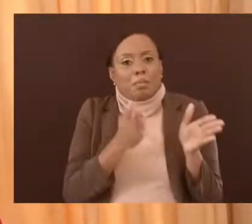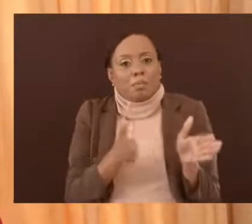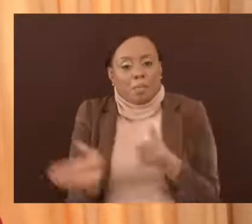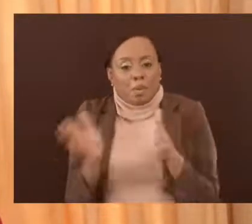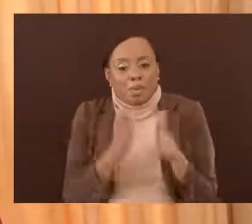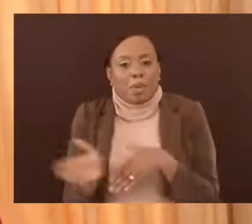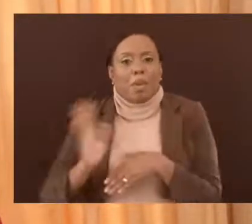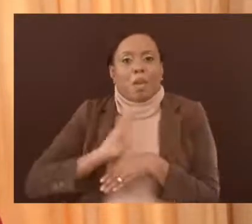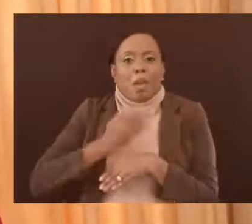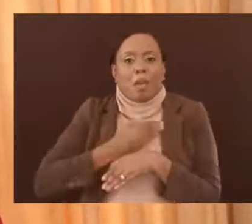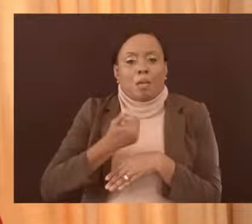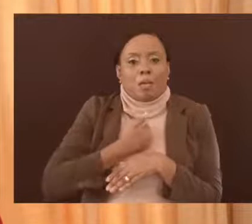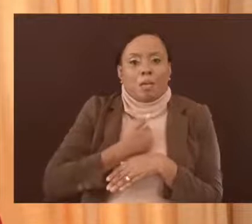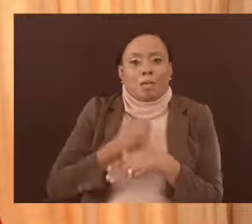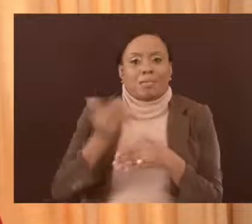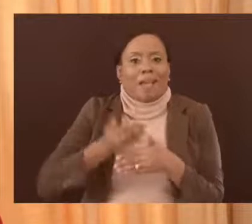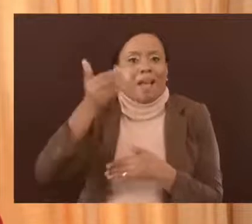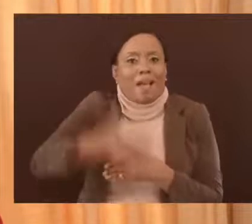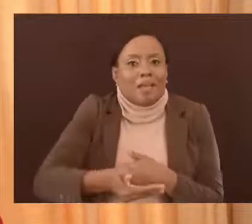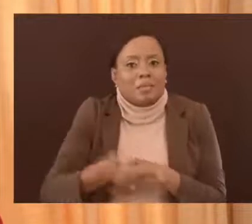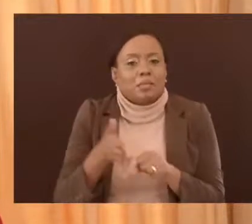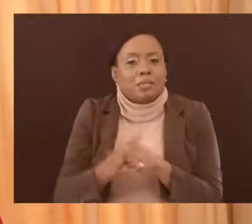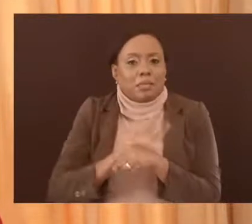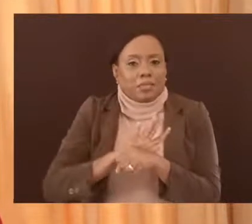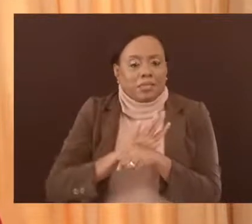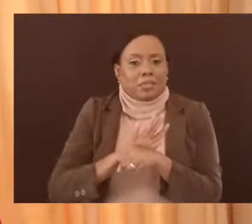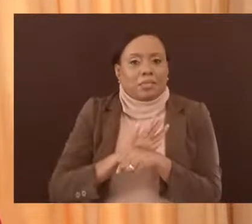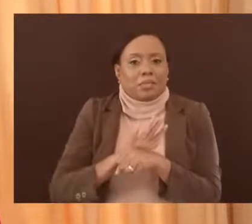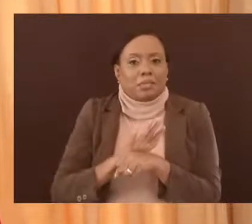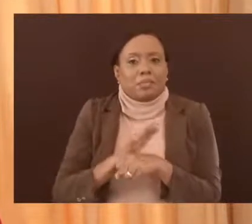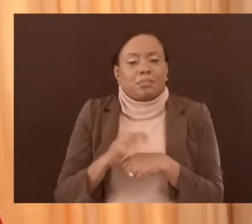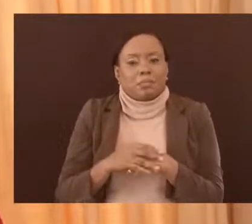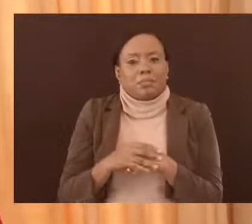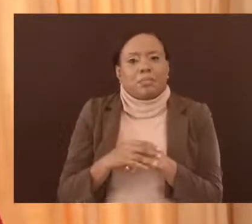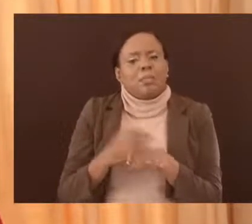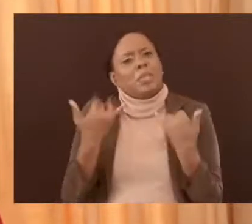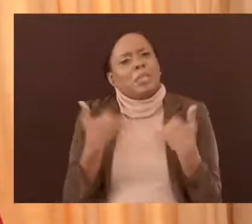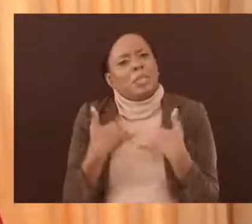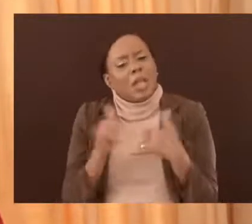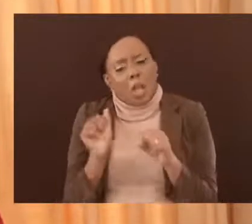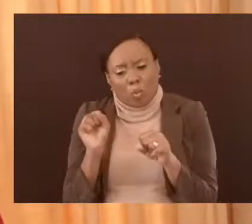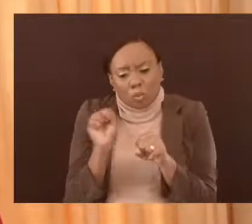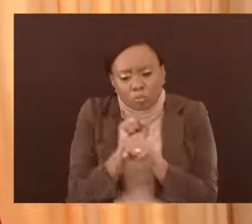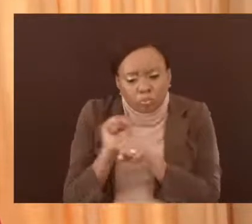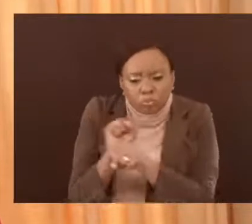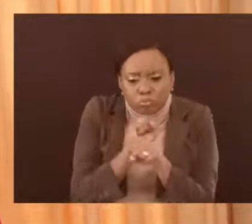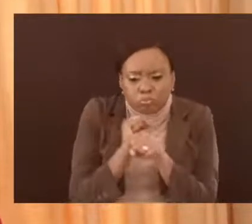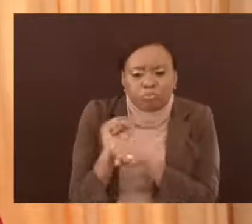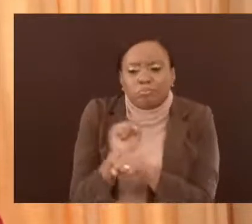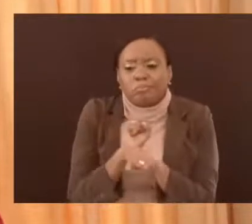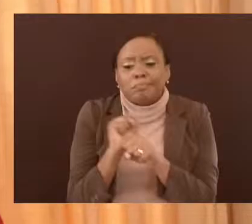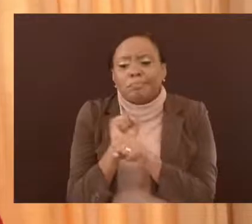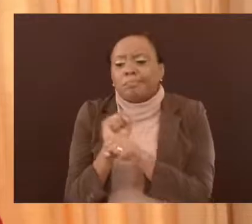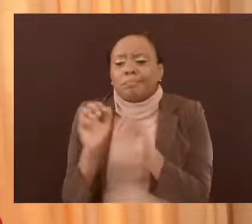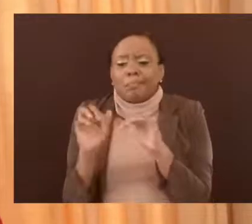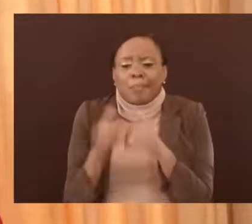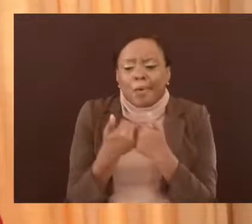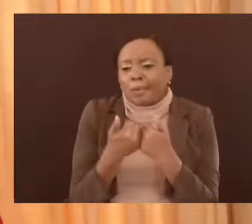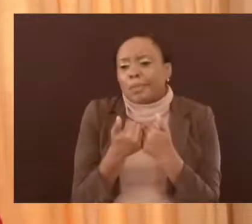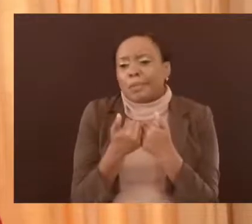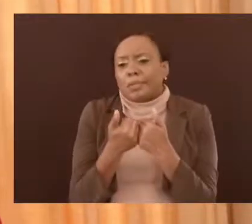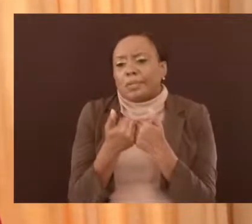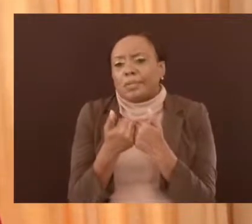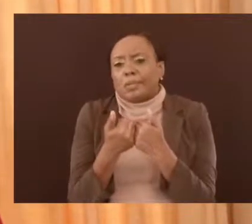life post-COVID. It does not mean that we have stopped doing what we have to do in order to make the transition from the 11